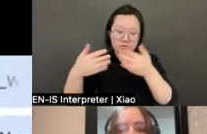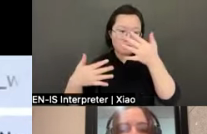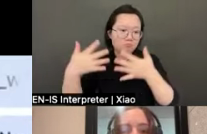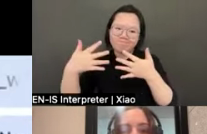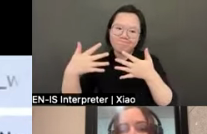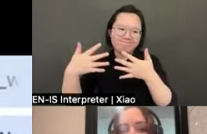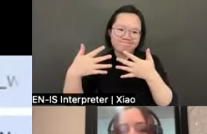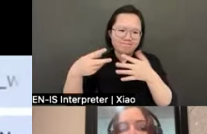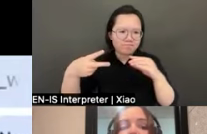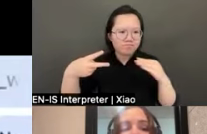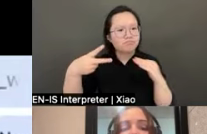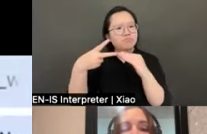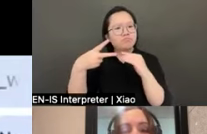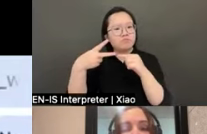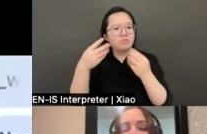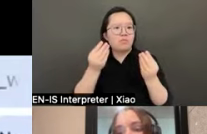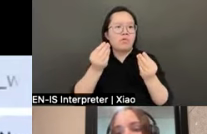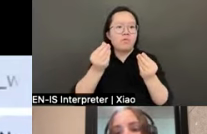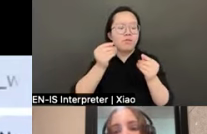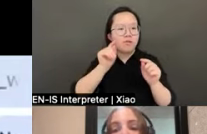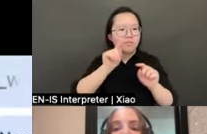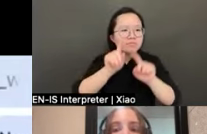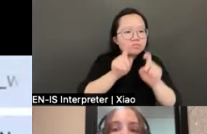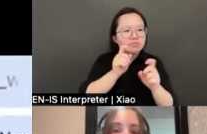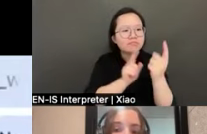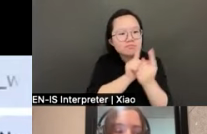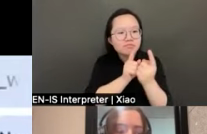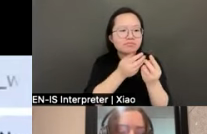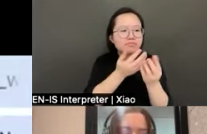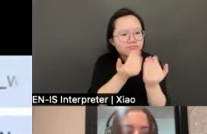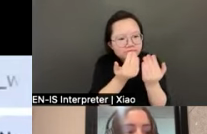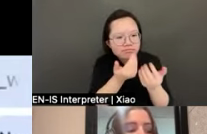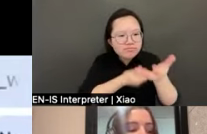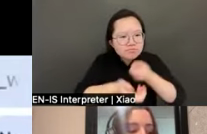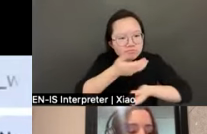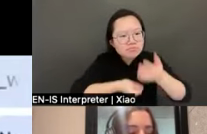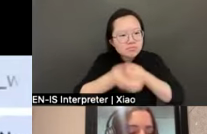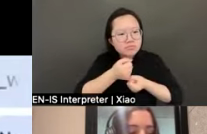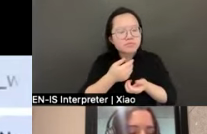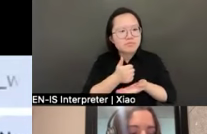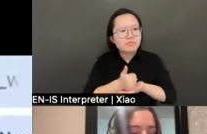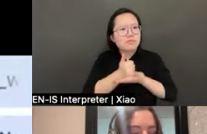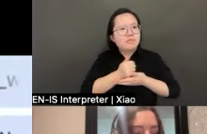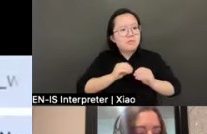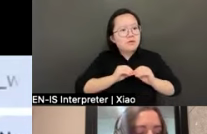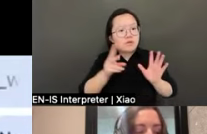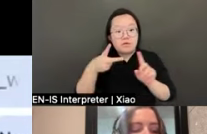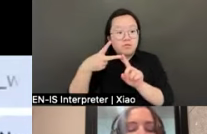on qualitative methods if you think that this makes more sense for your project. This is completely fine.